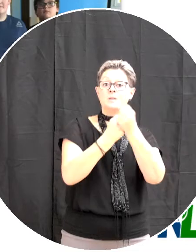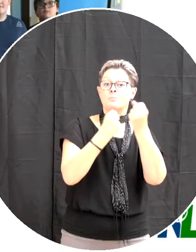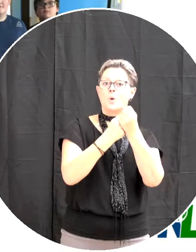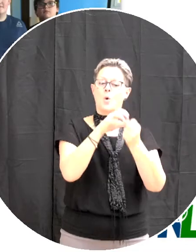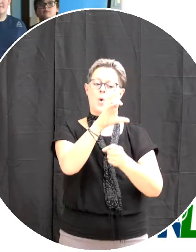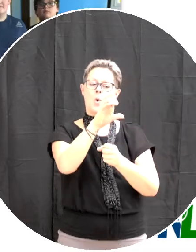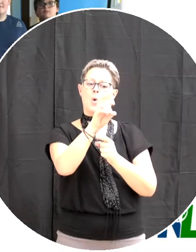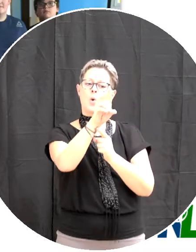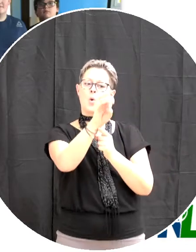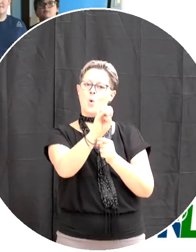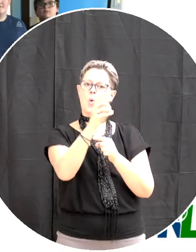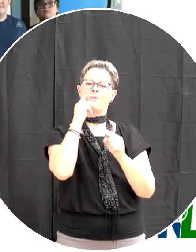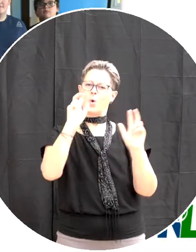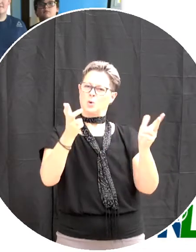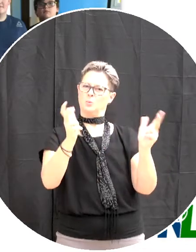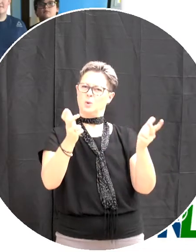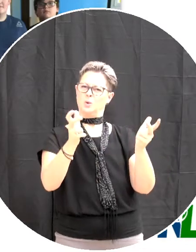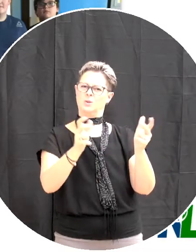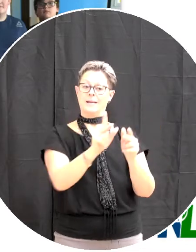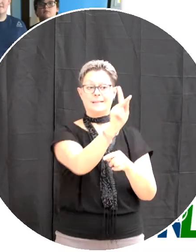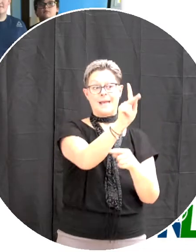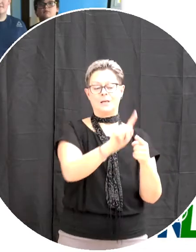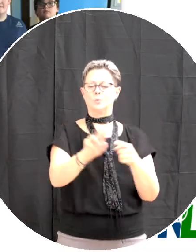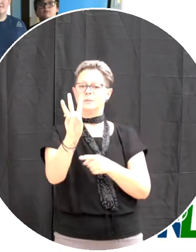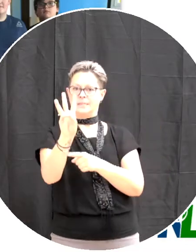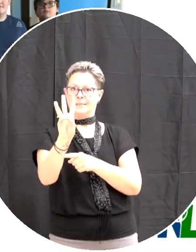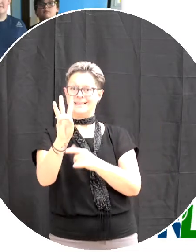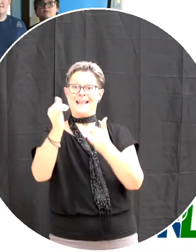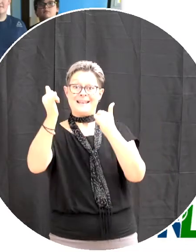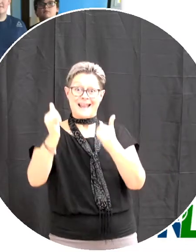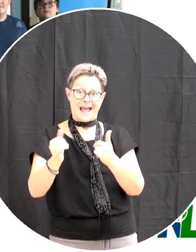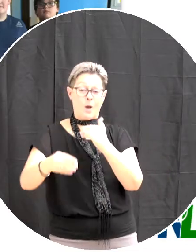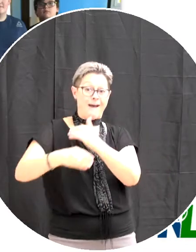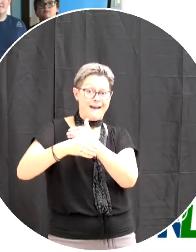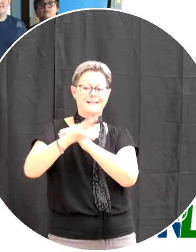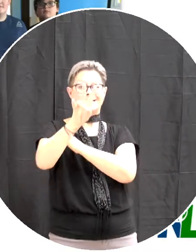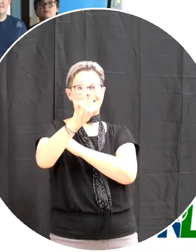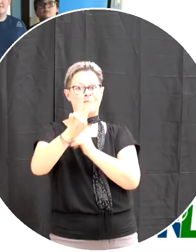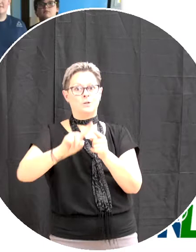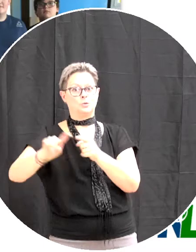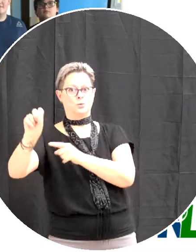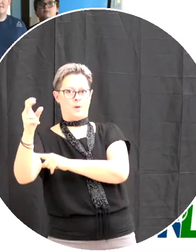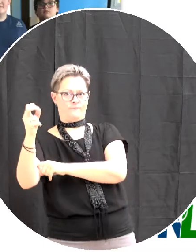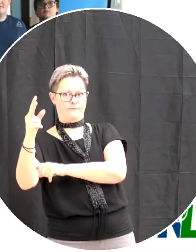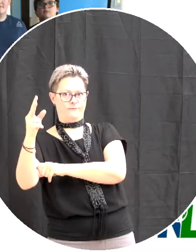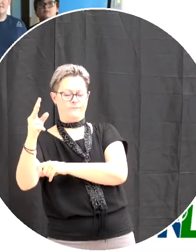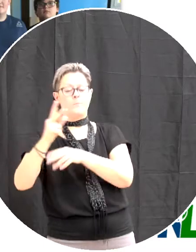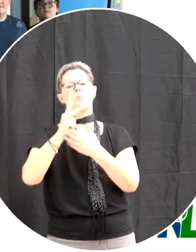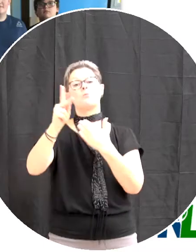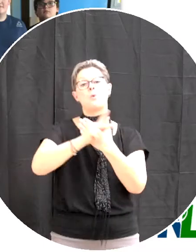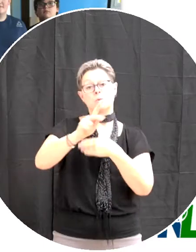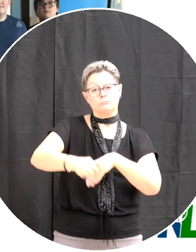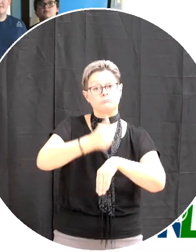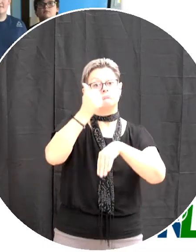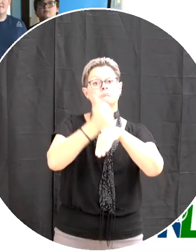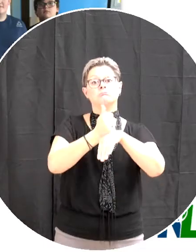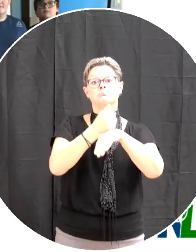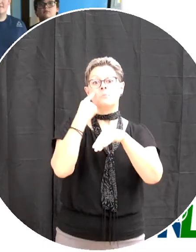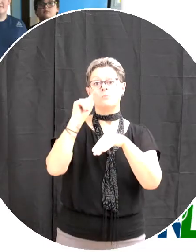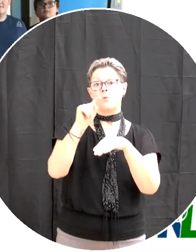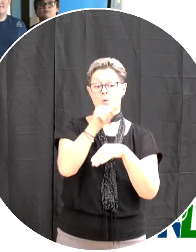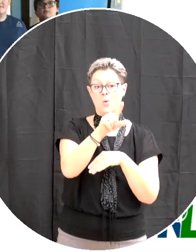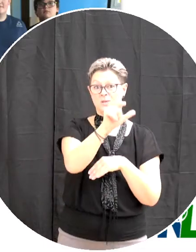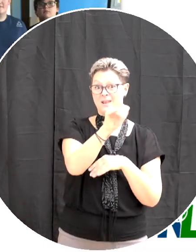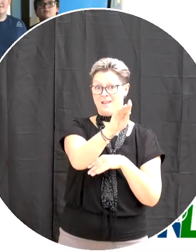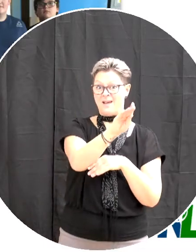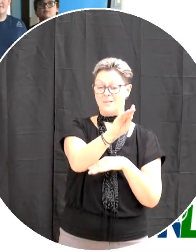K to 6. And we've expanded into grades 7 to 12. The protocols were developed and implemented with Brilliant Labs and 7